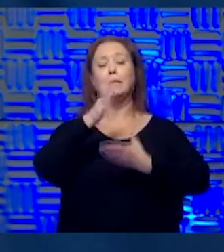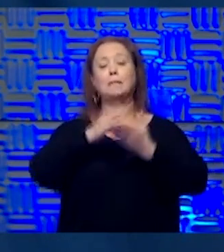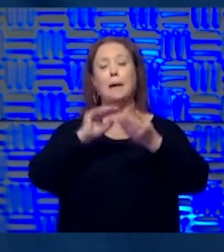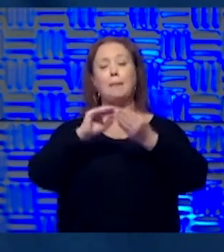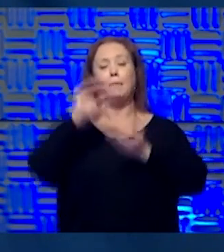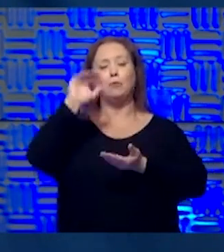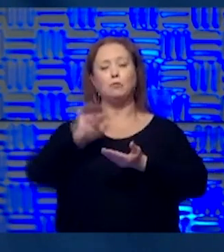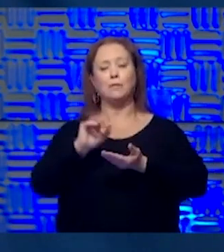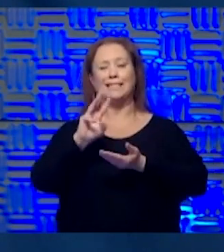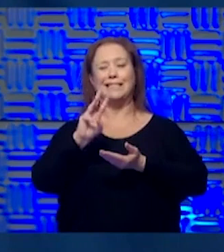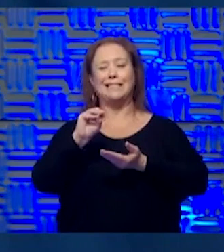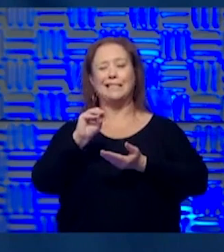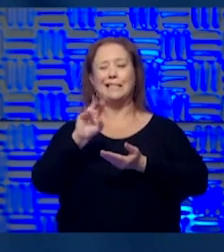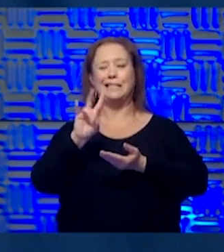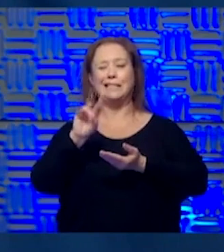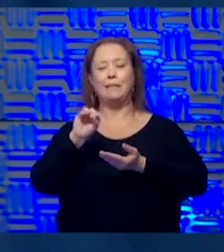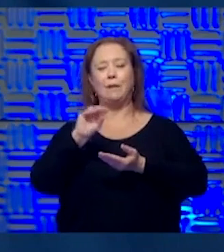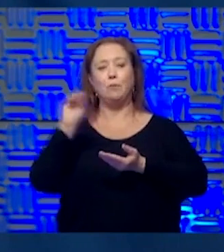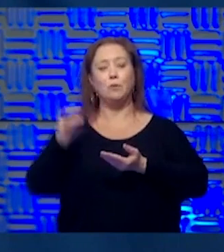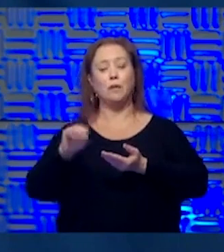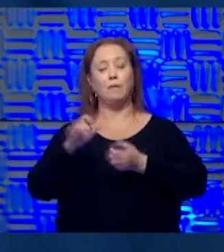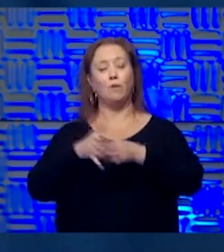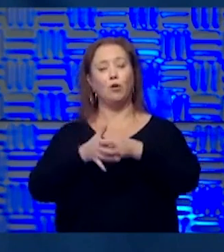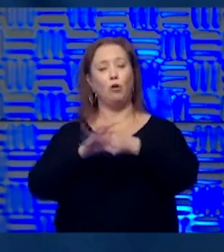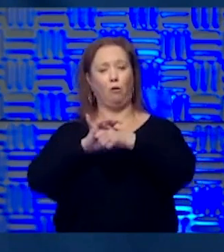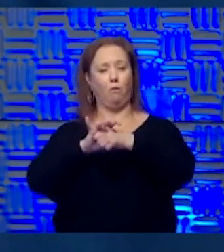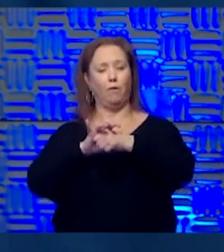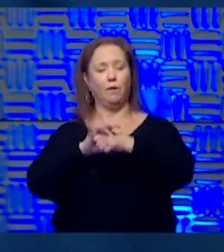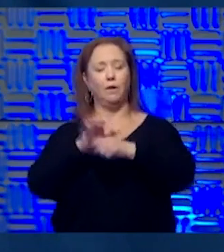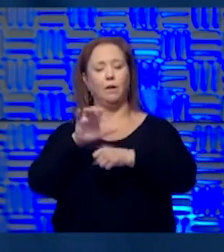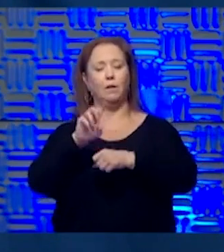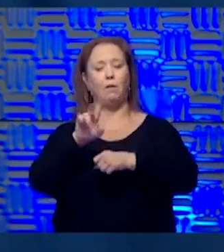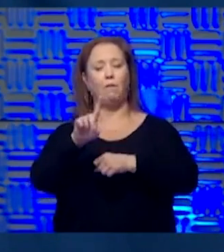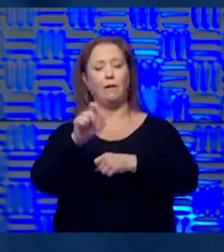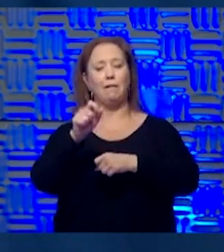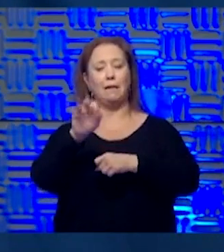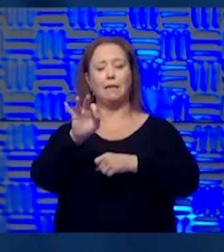or 70% for COVID-19, but we would hope that everybody doesn't get